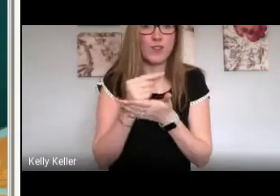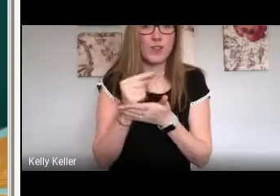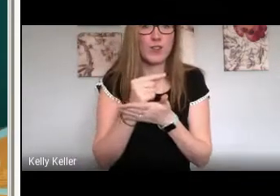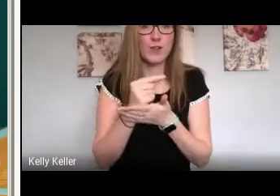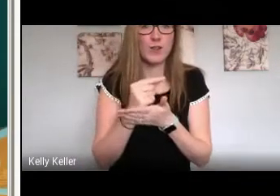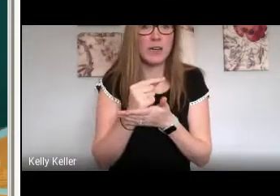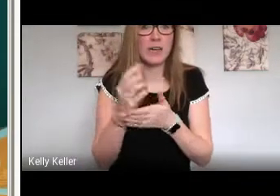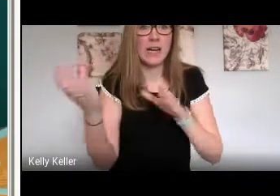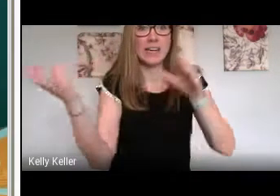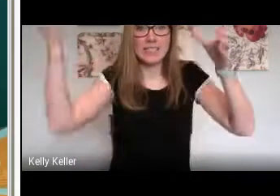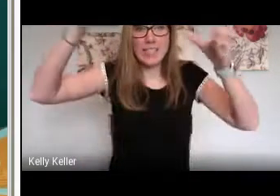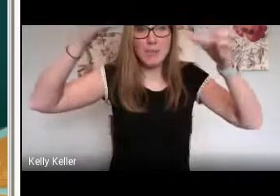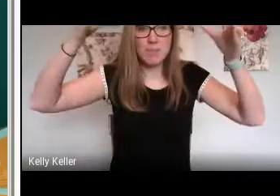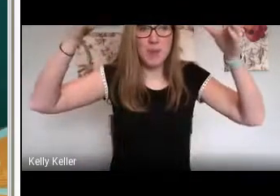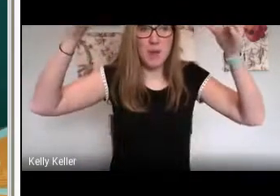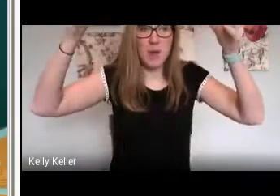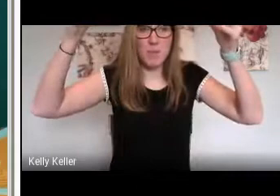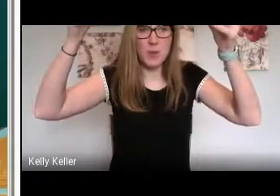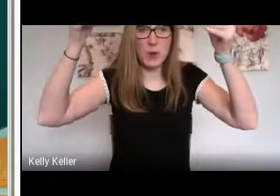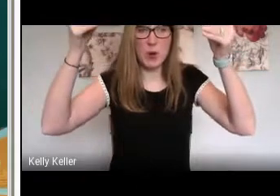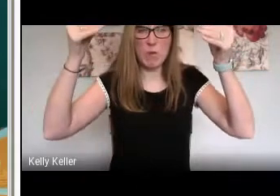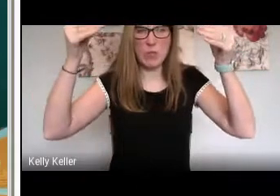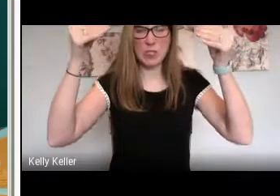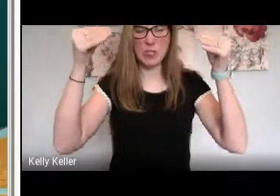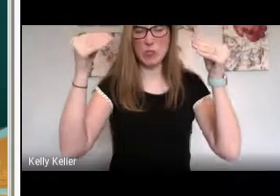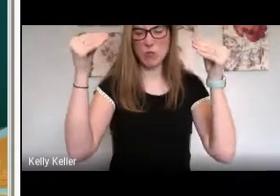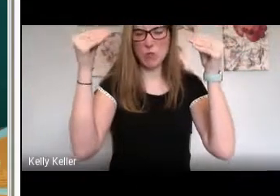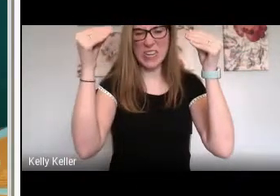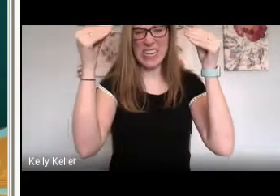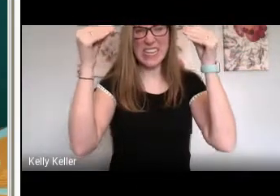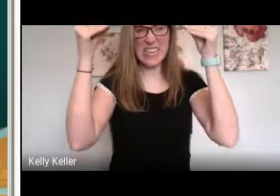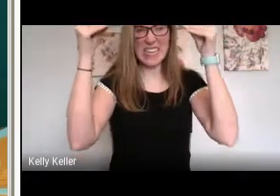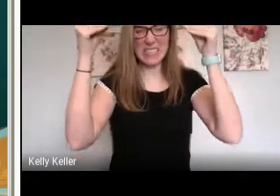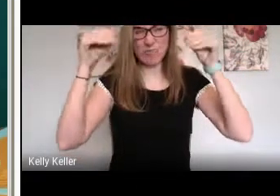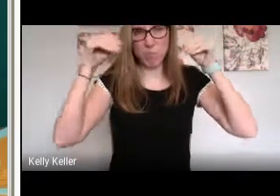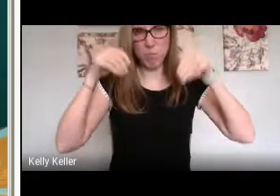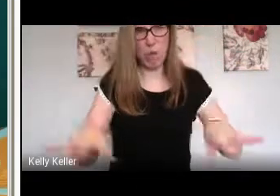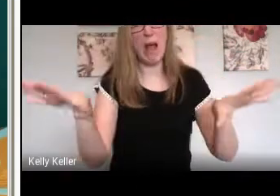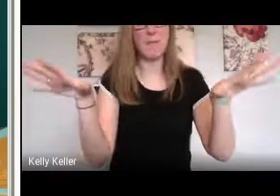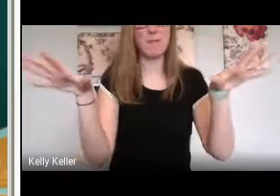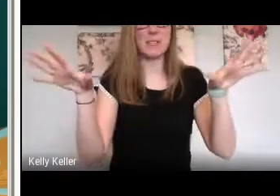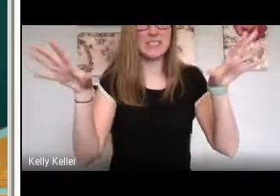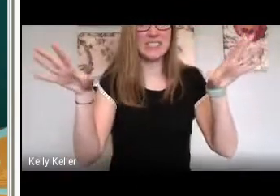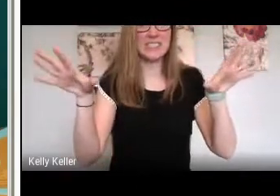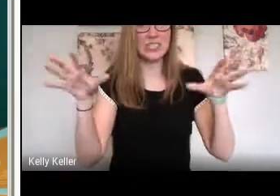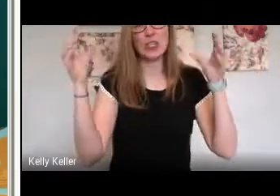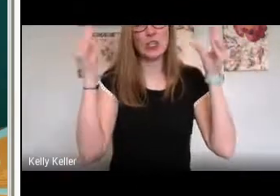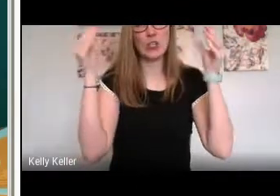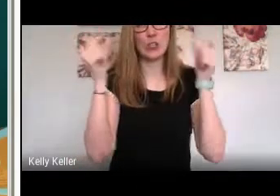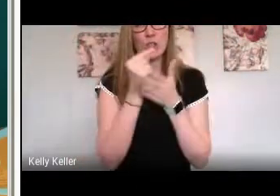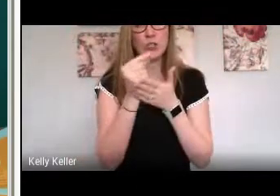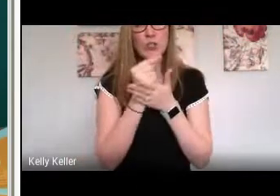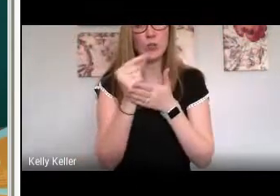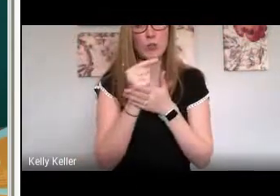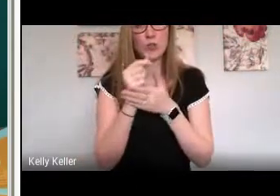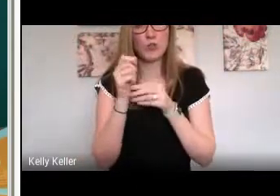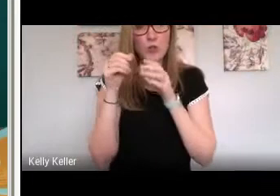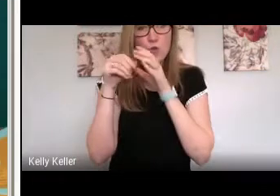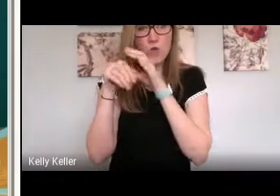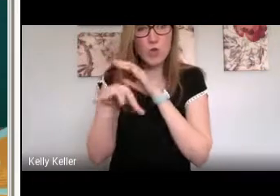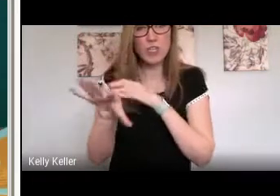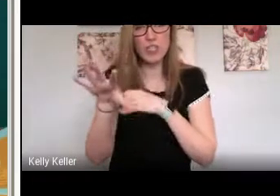of glue I tip them up and over and squeeze plop glue